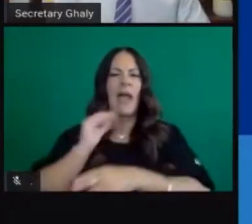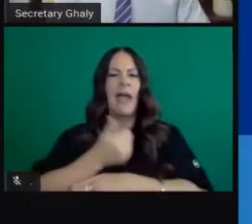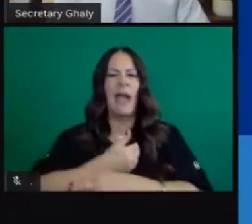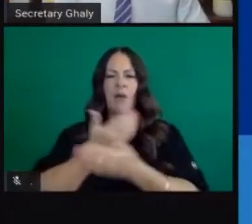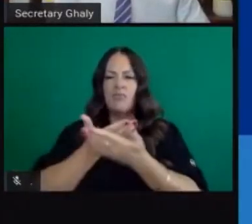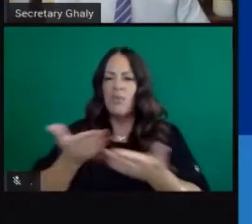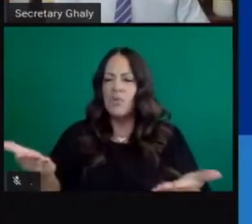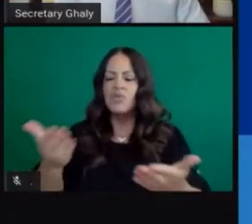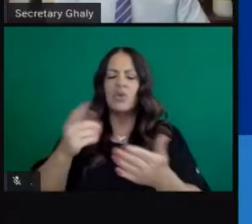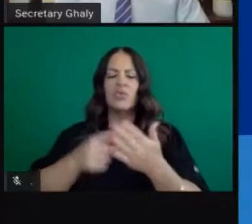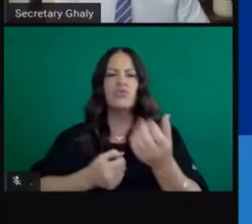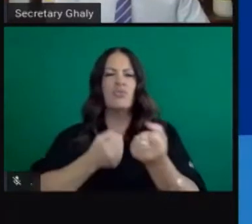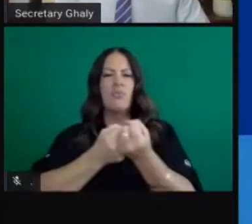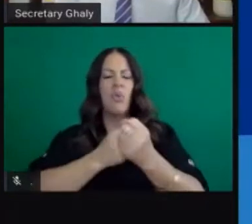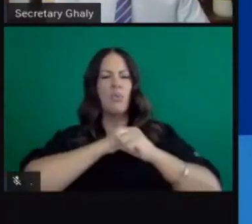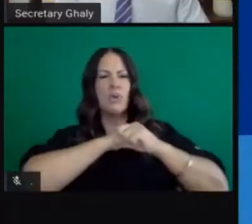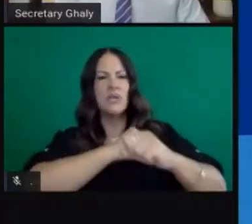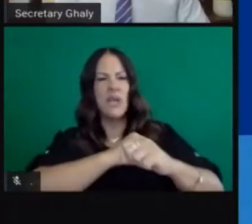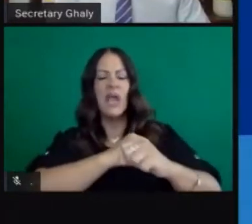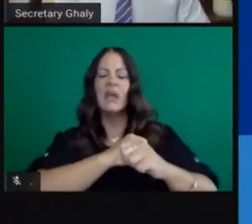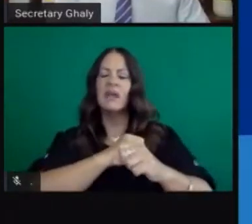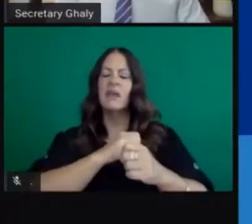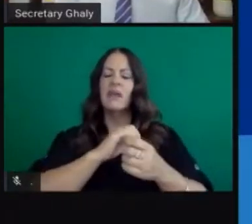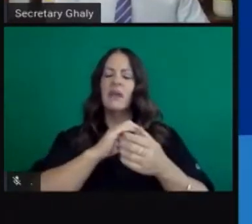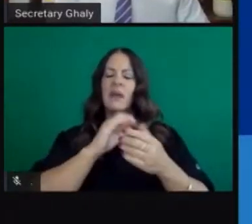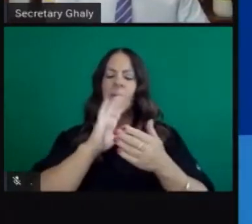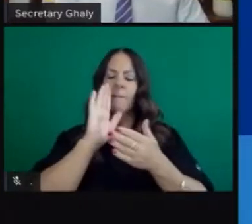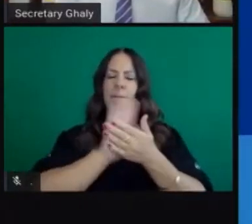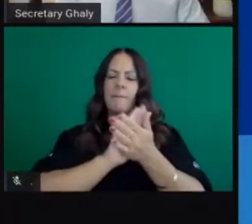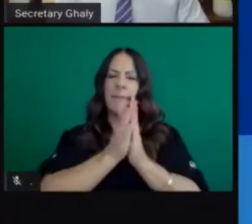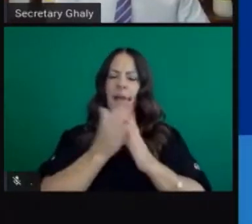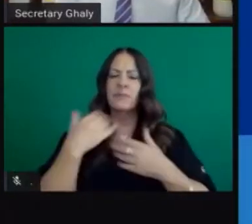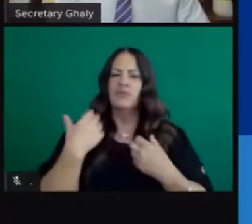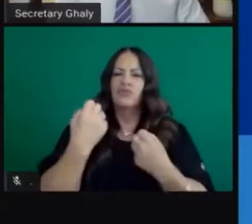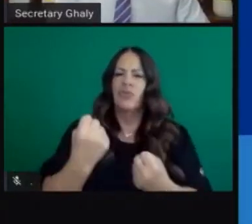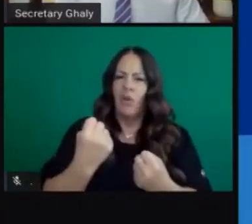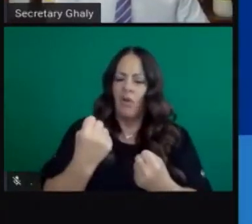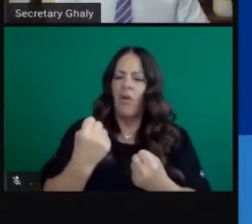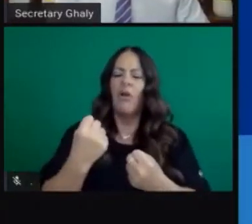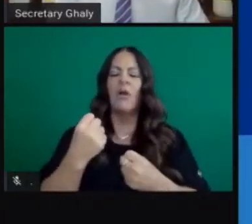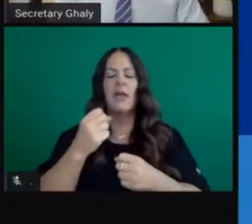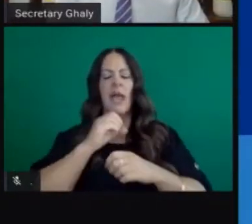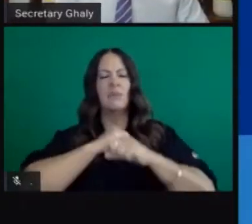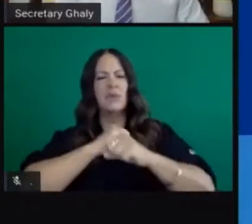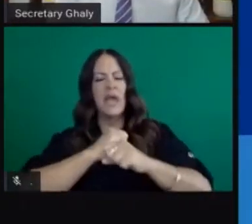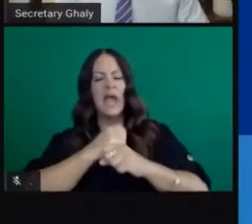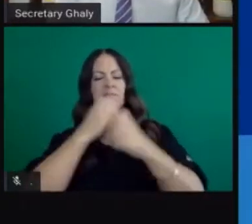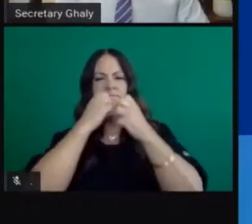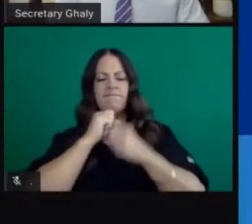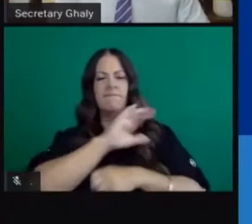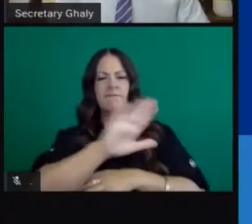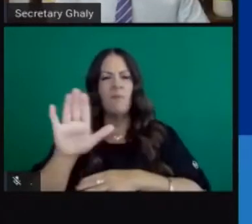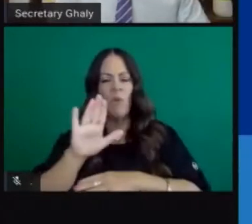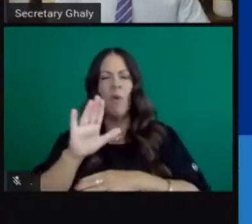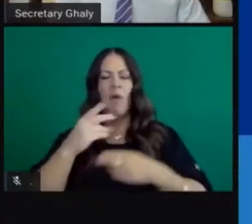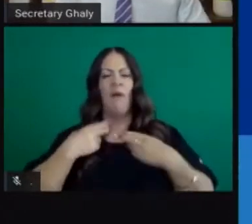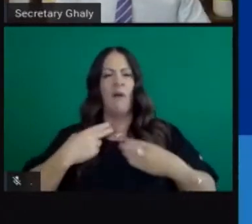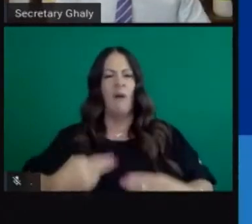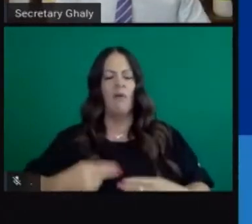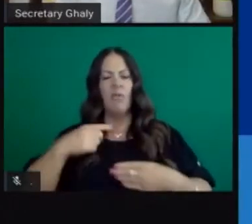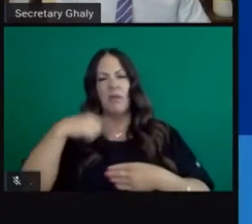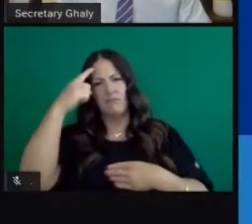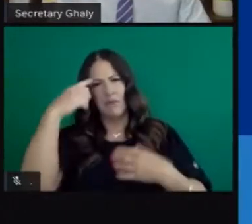resiliency and protect and restore mental and physical well-being. And I'm excited now to turn it over to the Surgeon